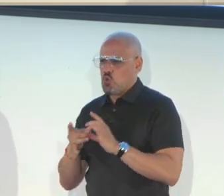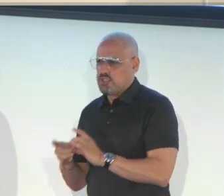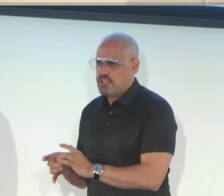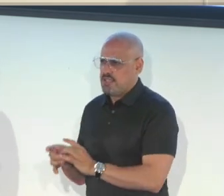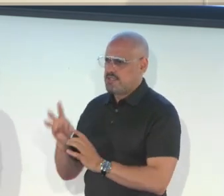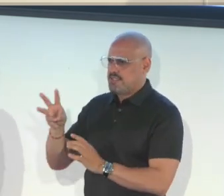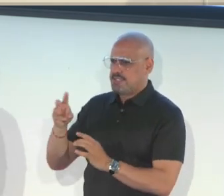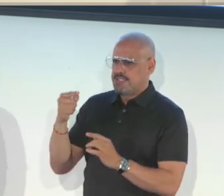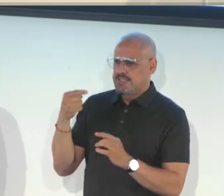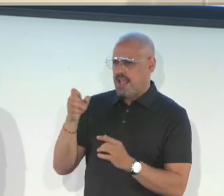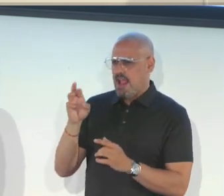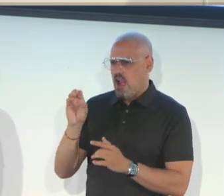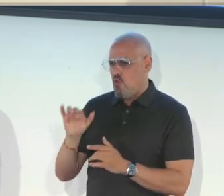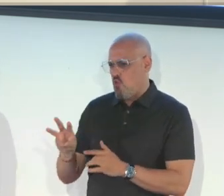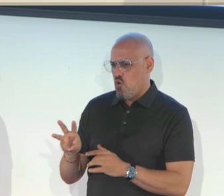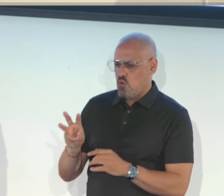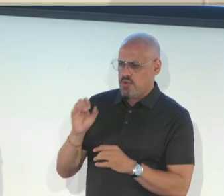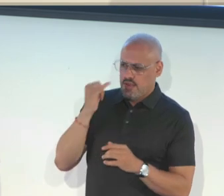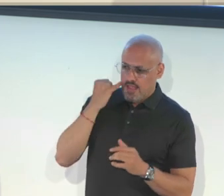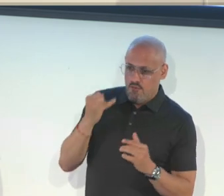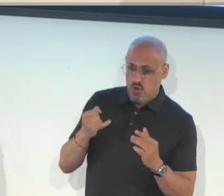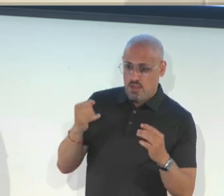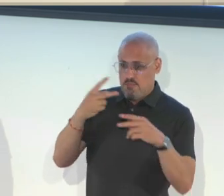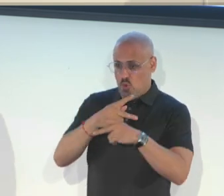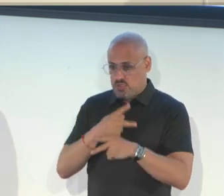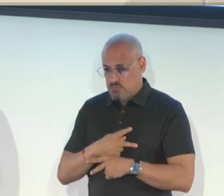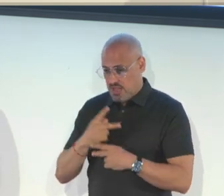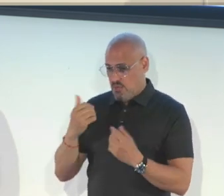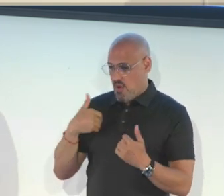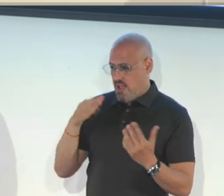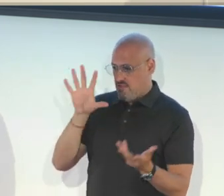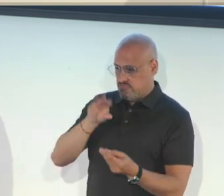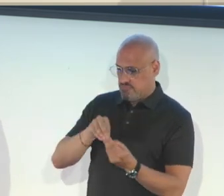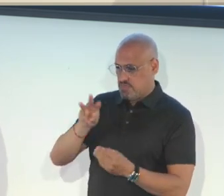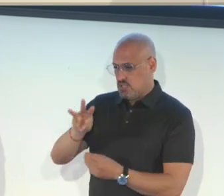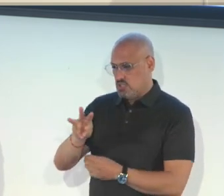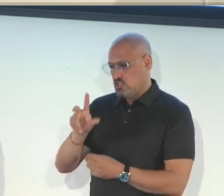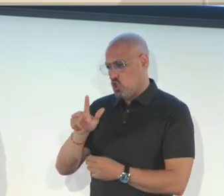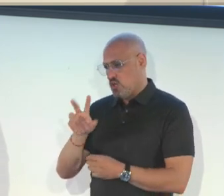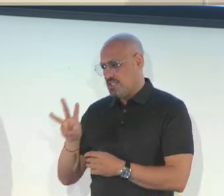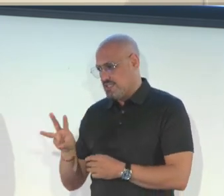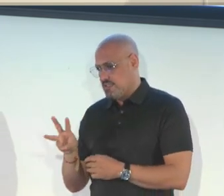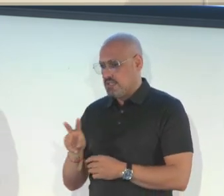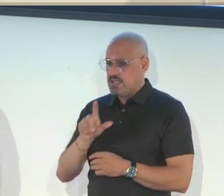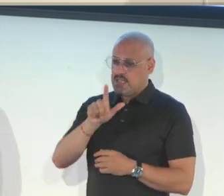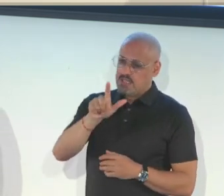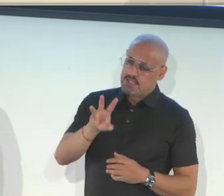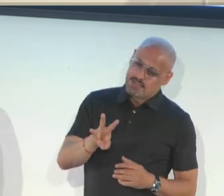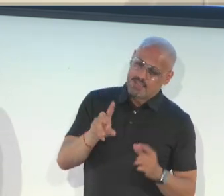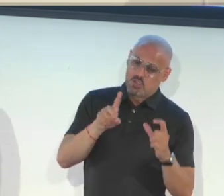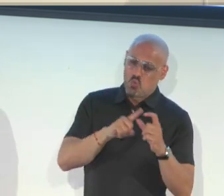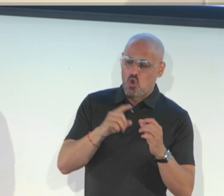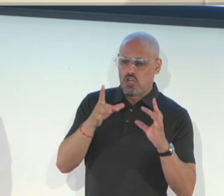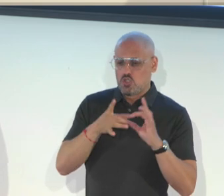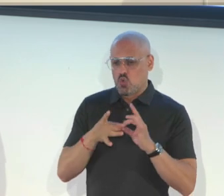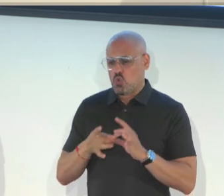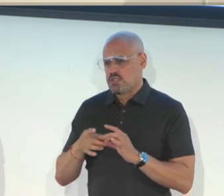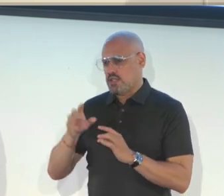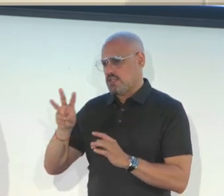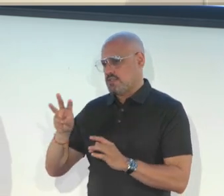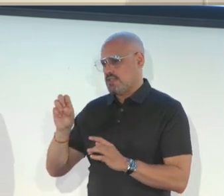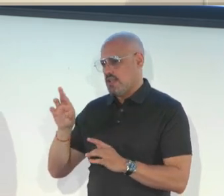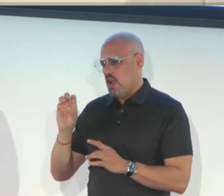6 arrows, and if we multiply those together, we get 36. There's 6 word associations and 6 arrows and